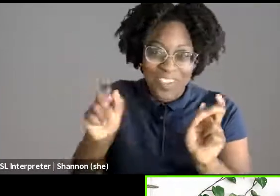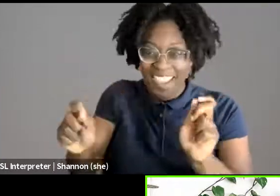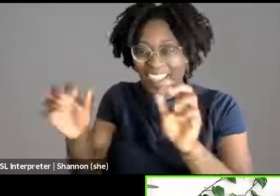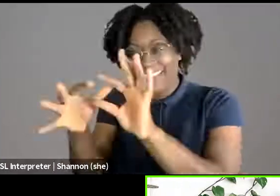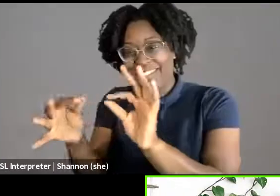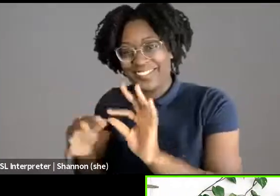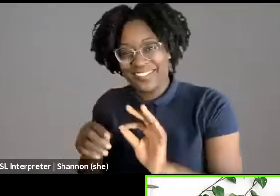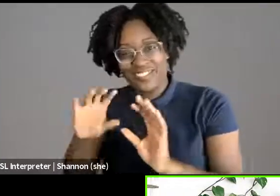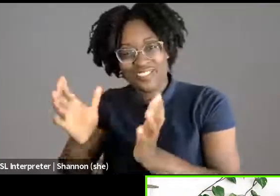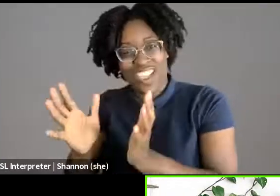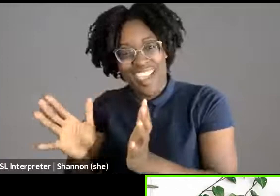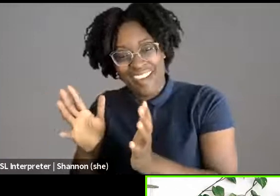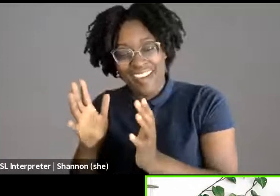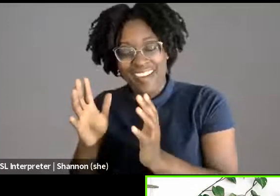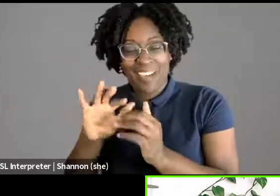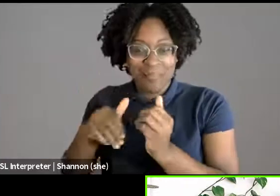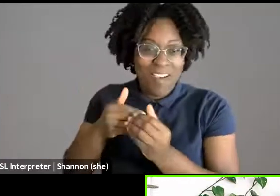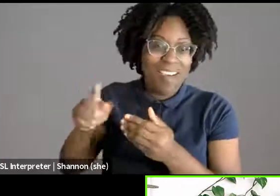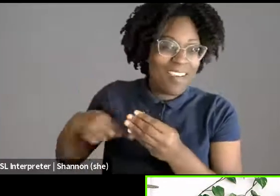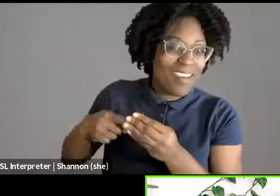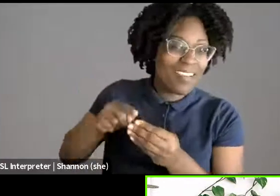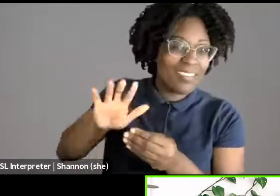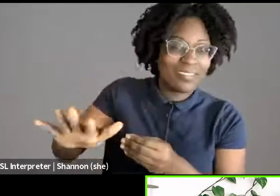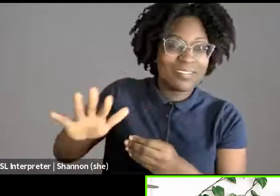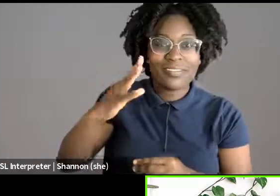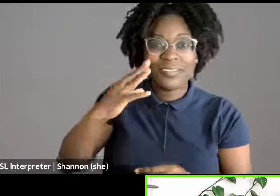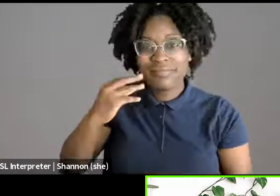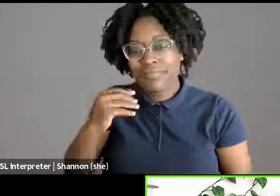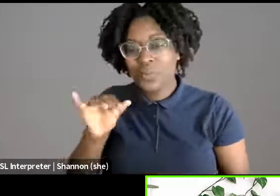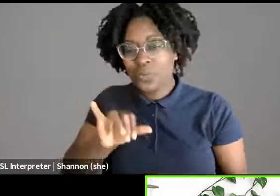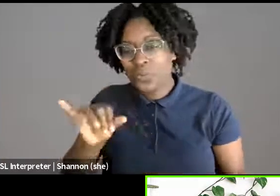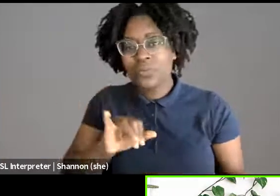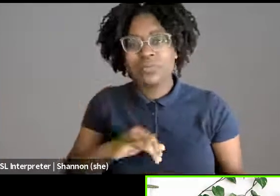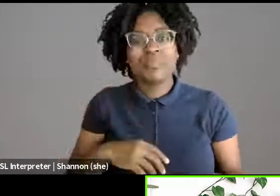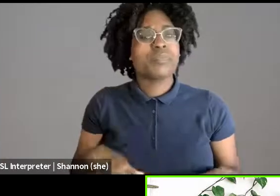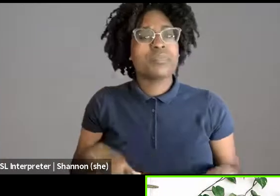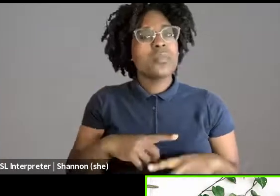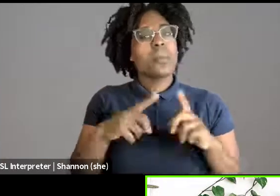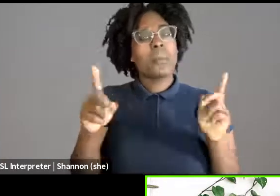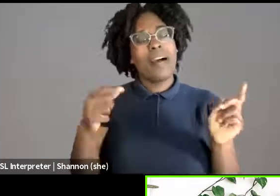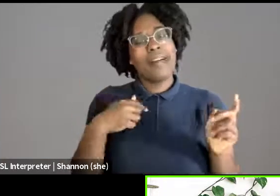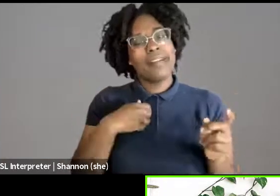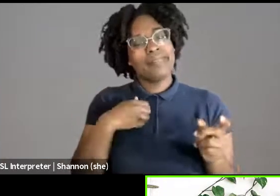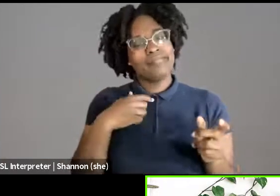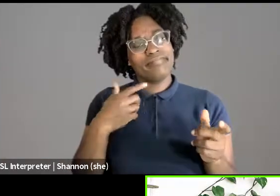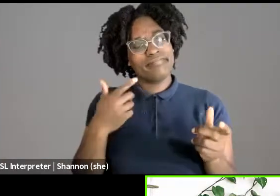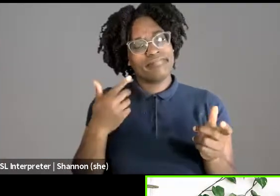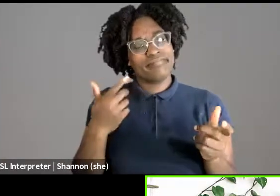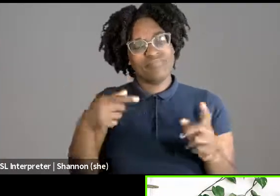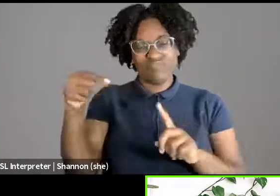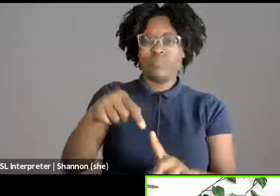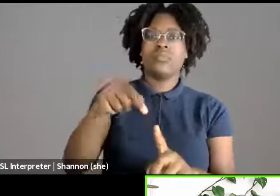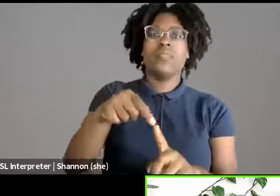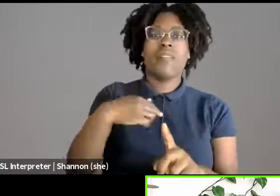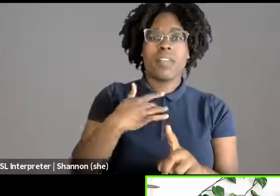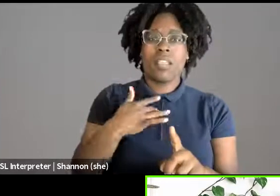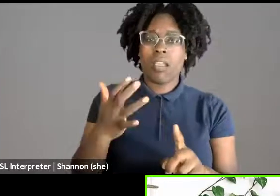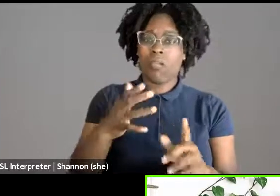that I've collated for audiences like this who are really wanting and hungering for these connections, but not sure where to